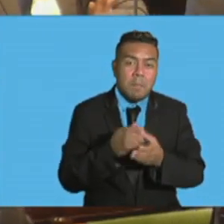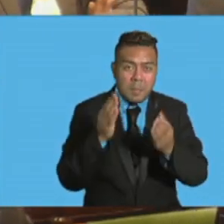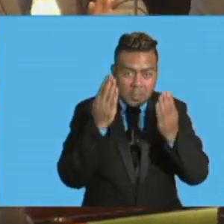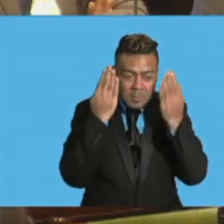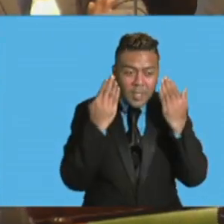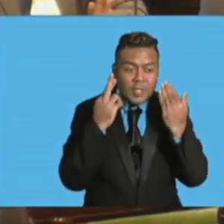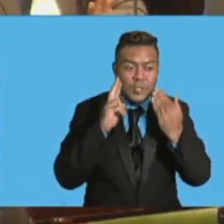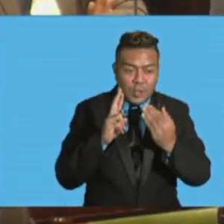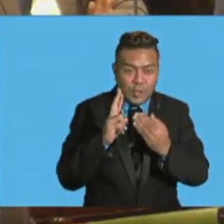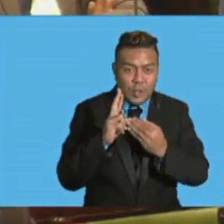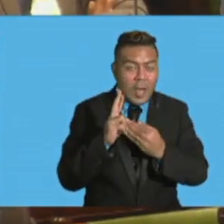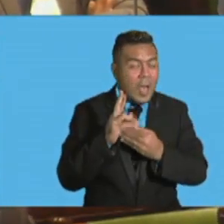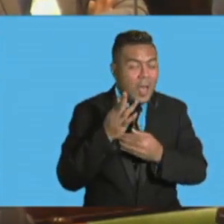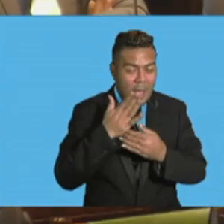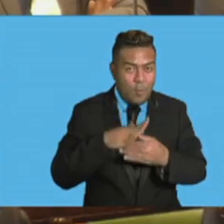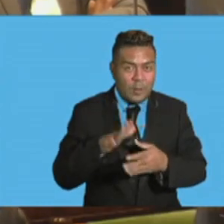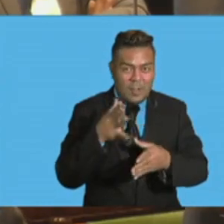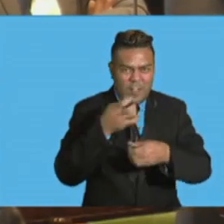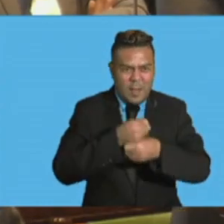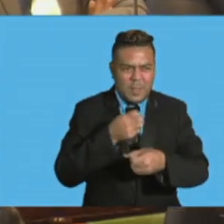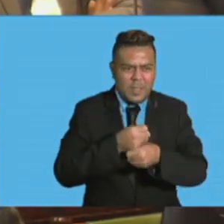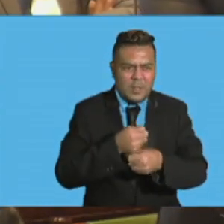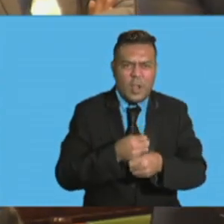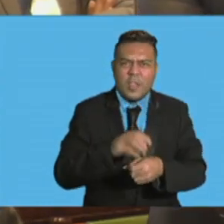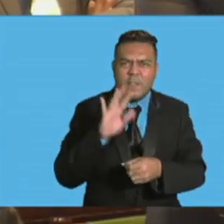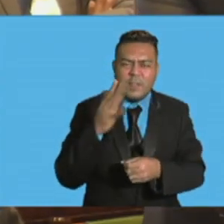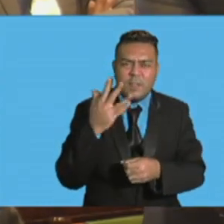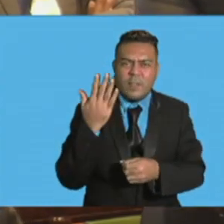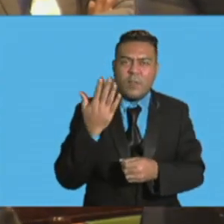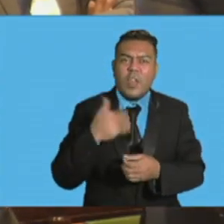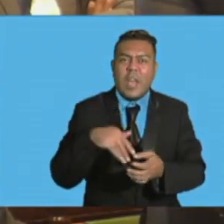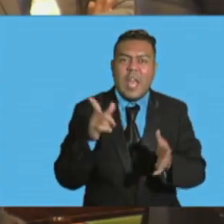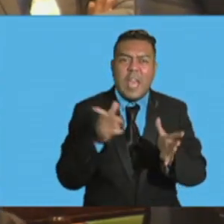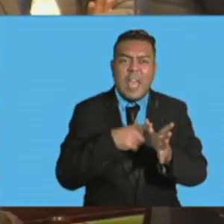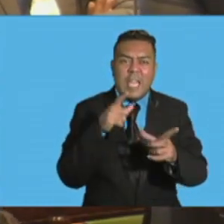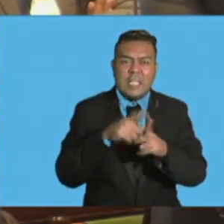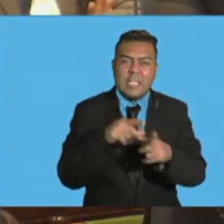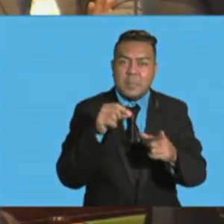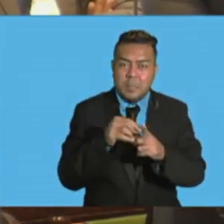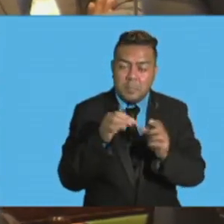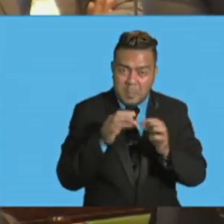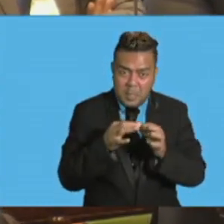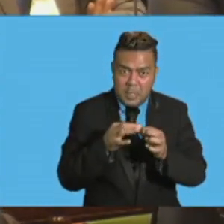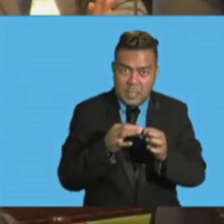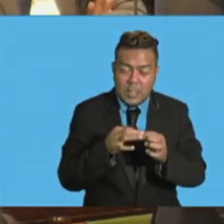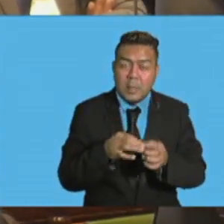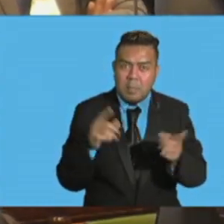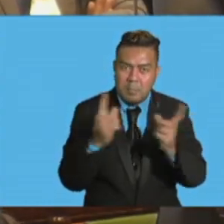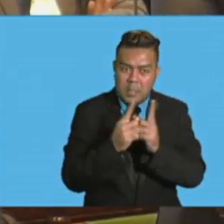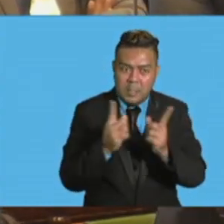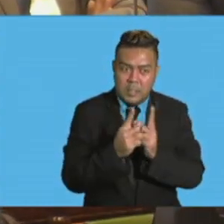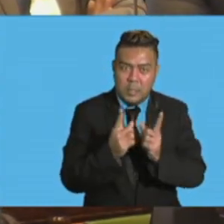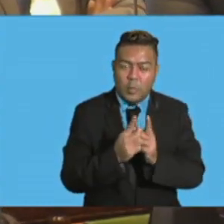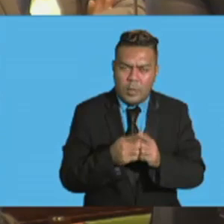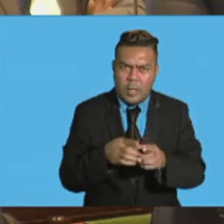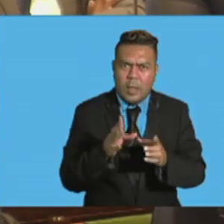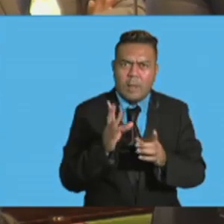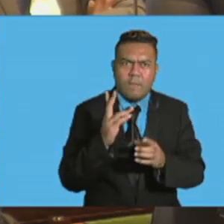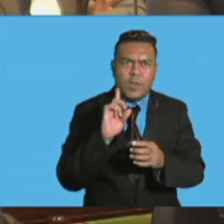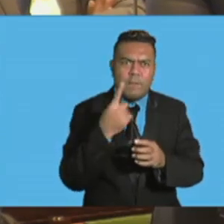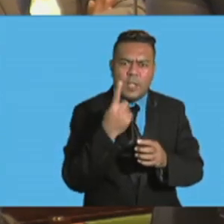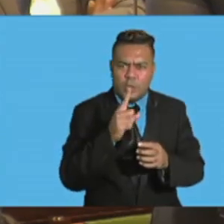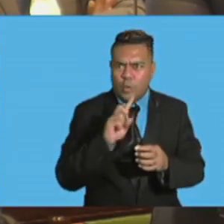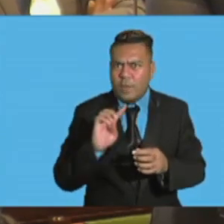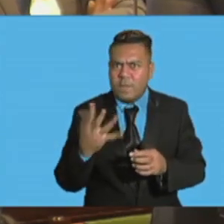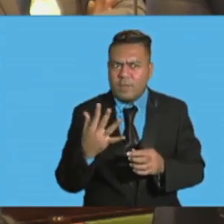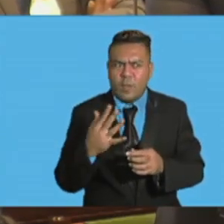sir, I wish to provide an update on the 52nd annual meeting of the Asian Development Bank, which is very successfully hosted in Fiji from the 1st to the 5th